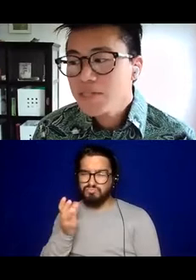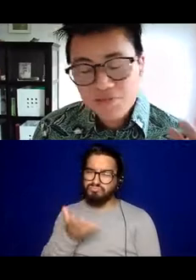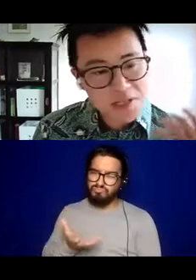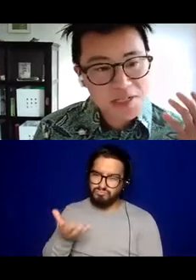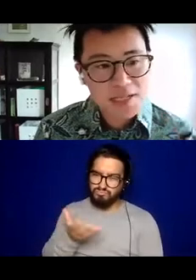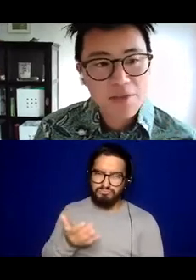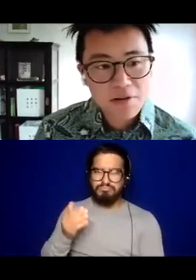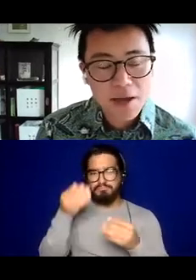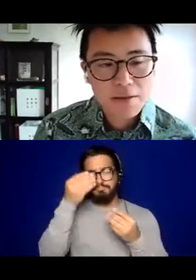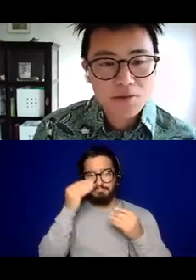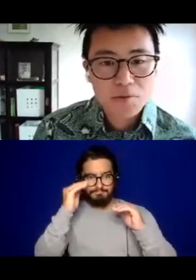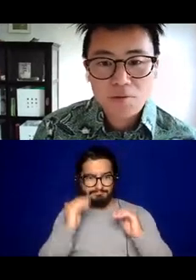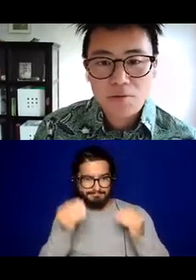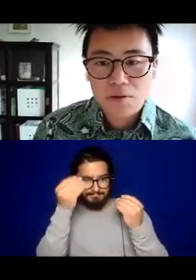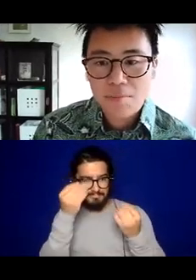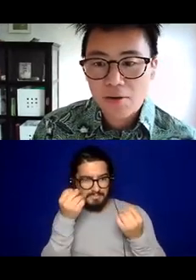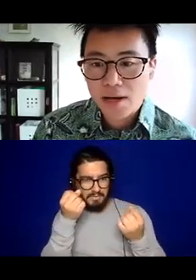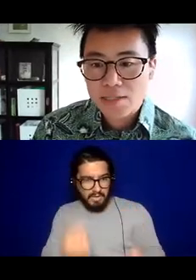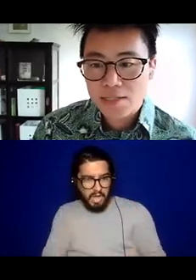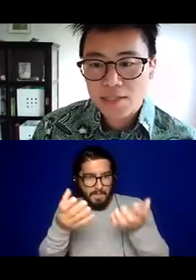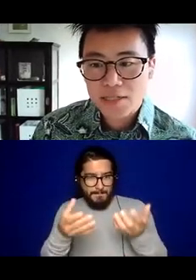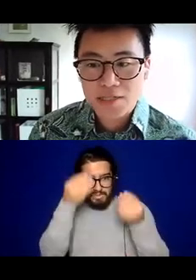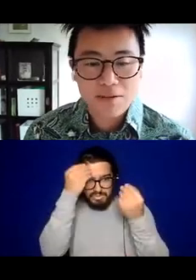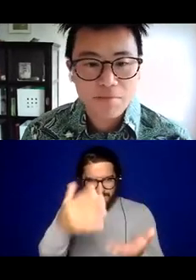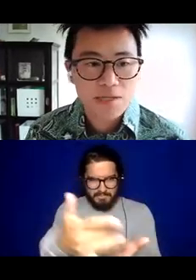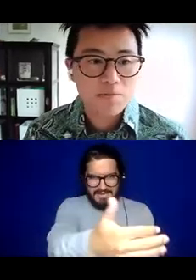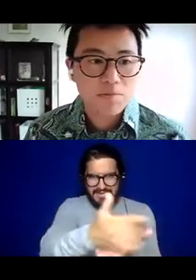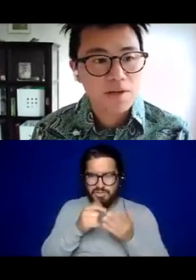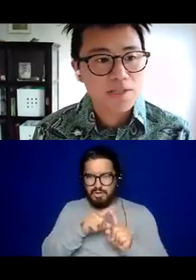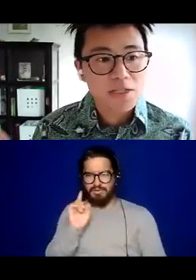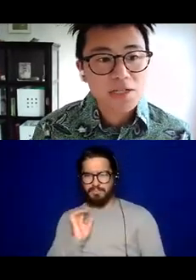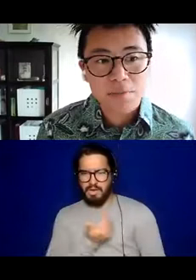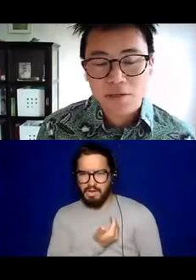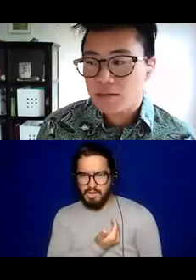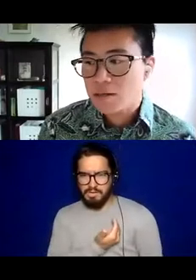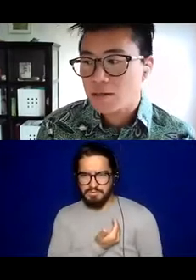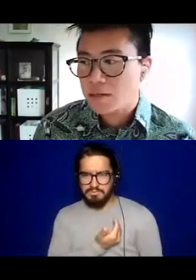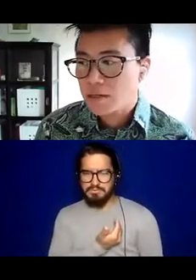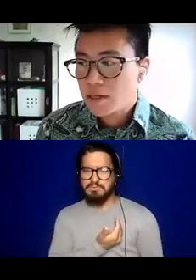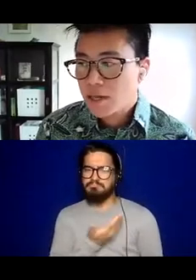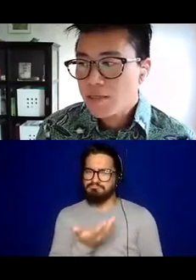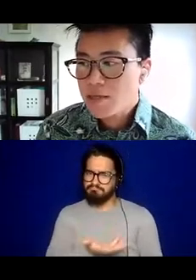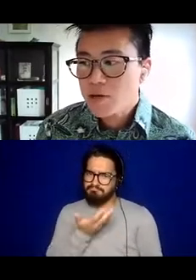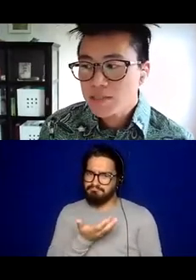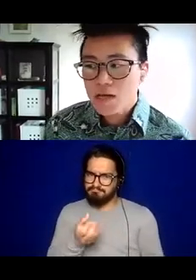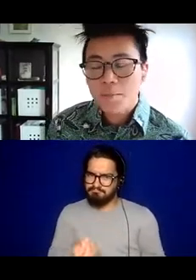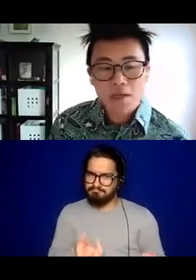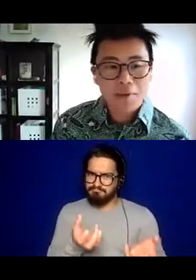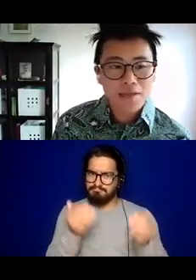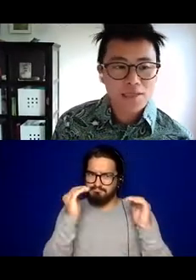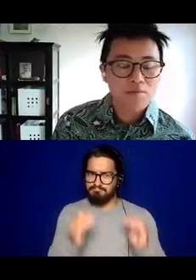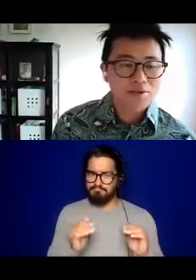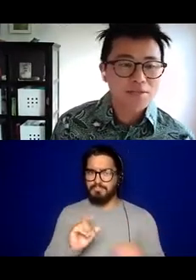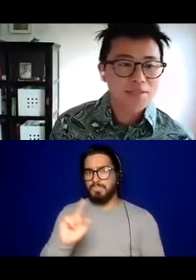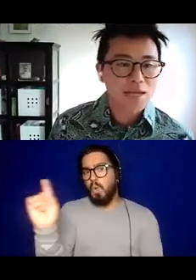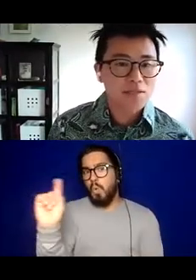How much information is gathered by the tool about us in addition to the information we're intentionally putting in there? And then where is the company